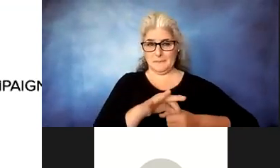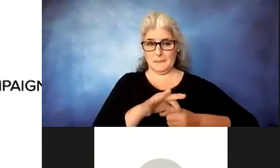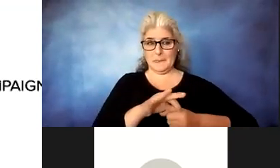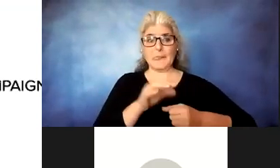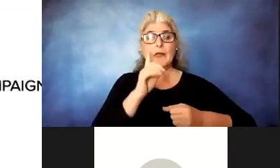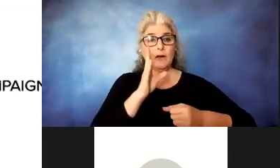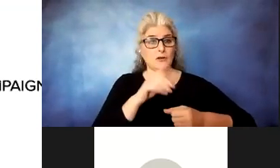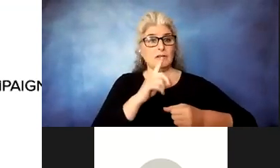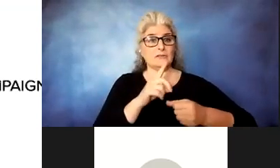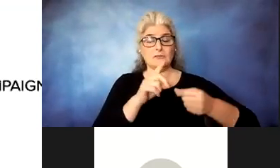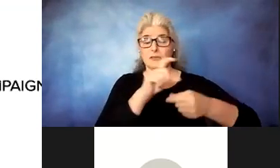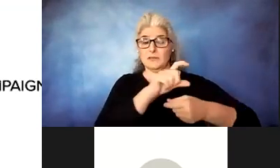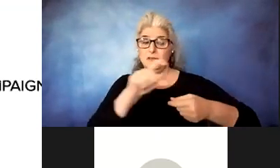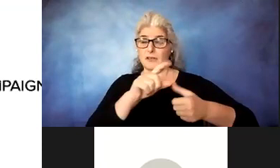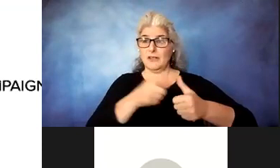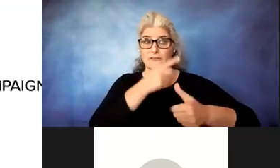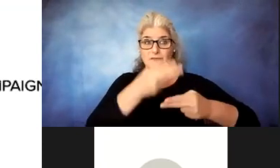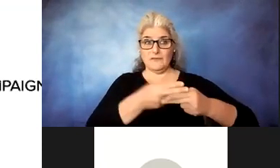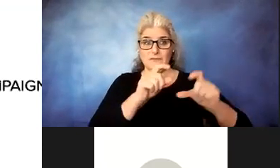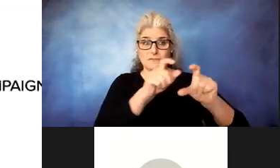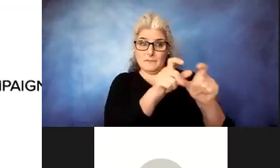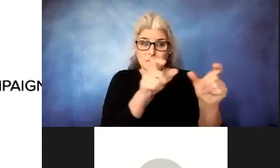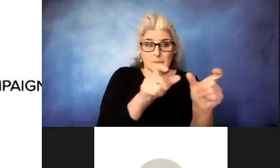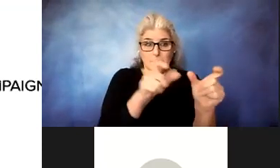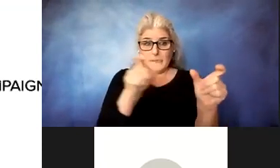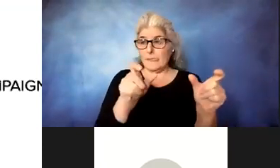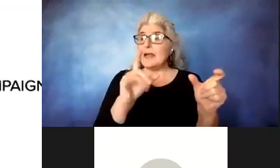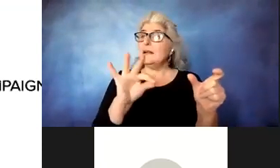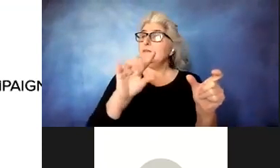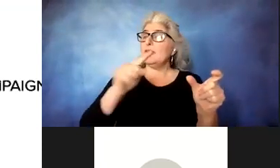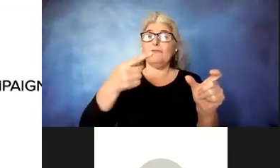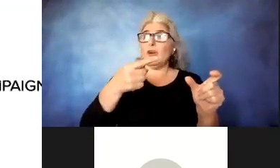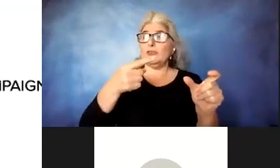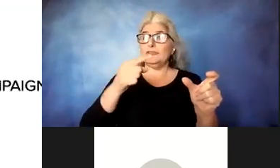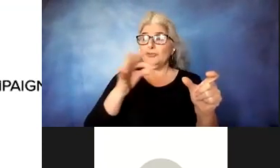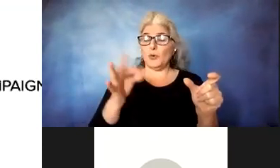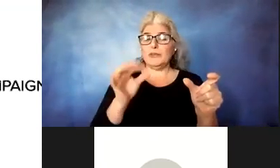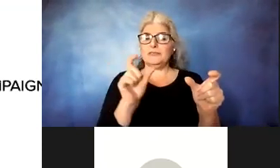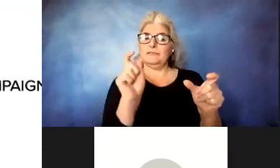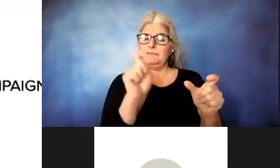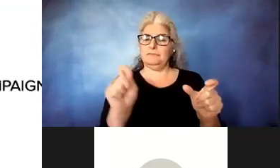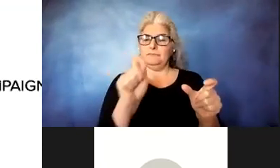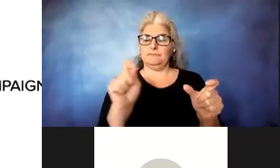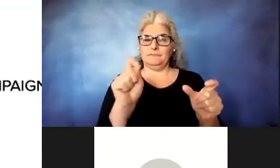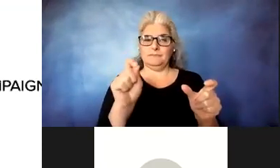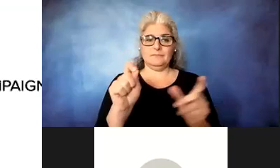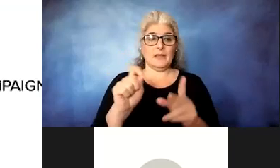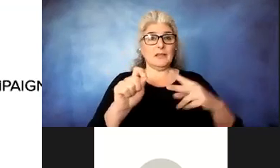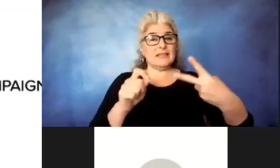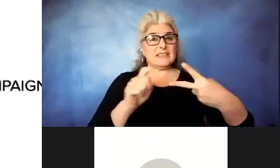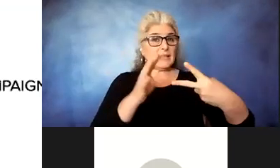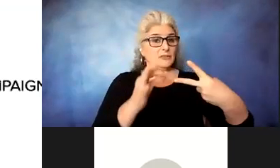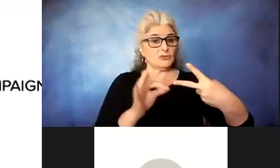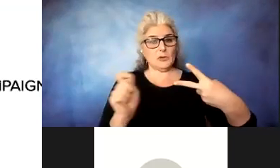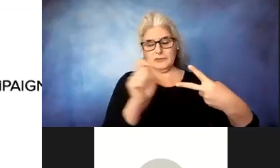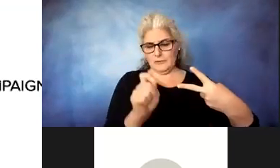the oval next to their name under the first column. If you have a second choice candidate, fill in the oval next to their name under the second column. You